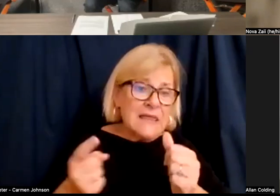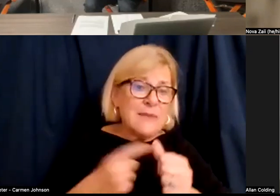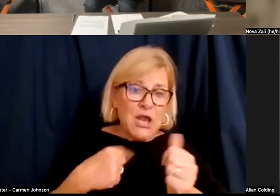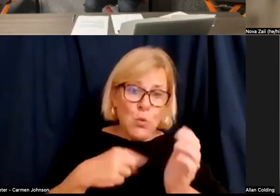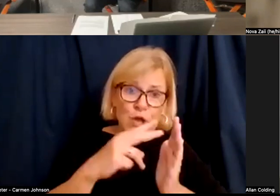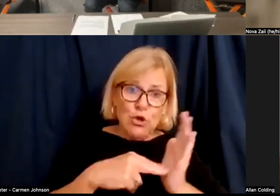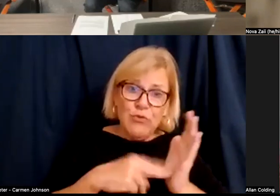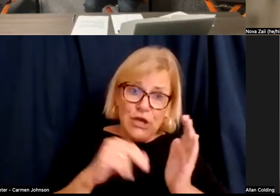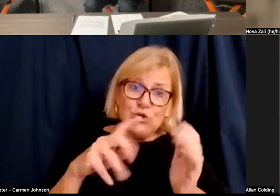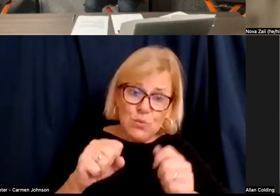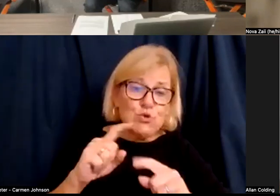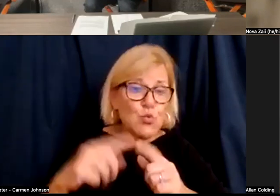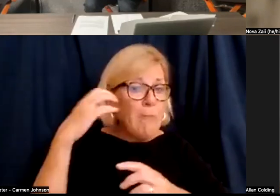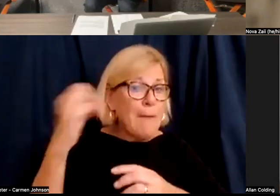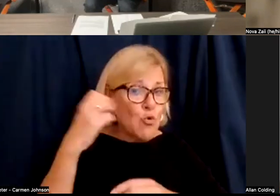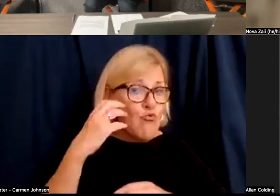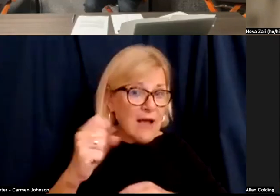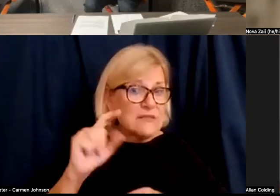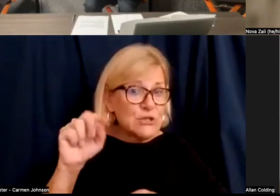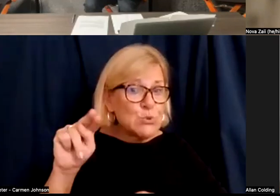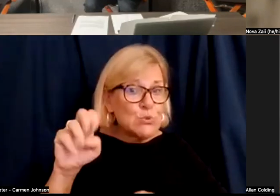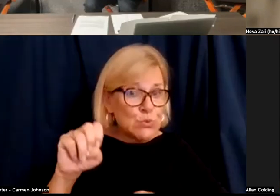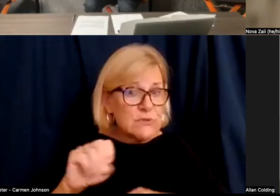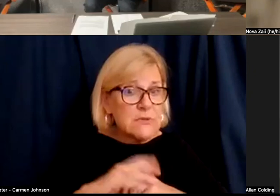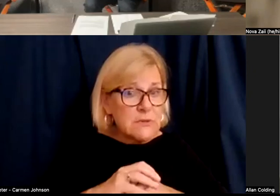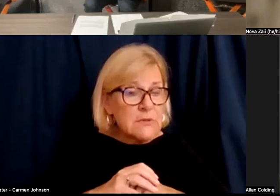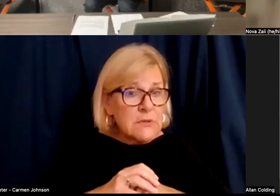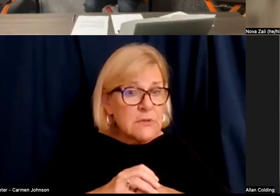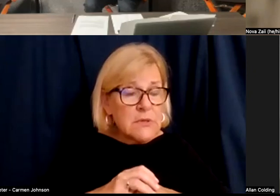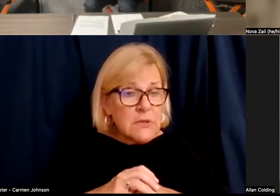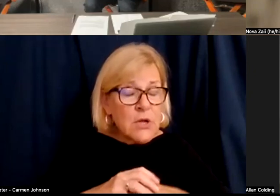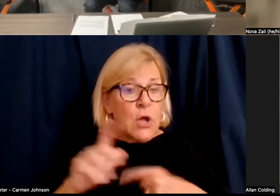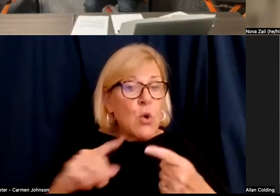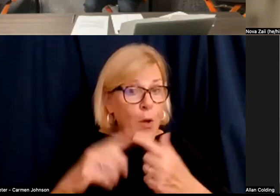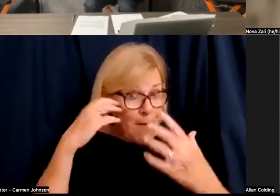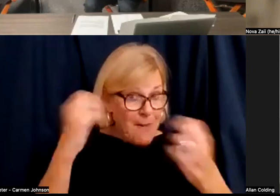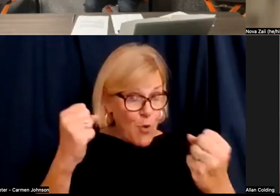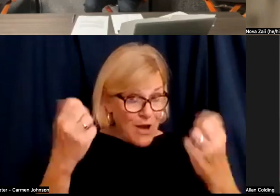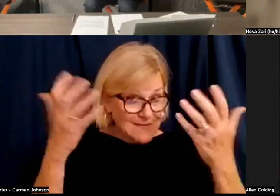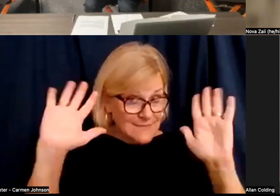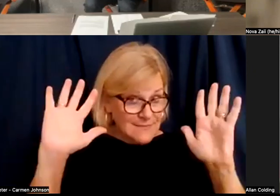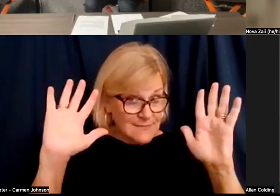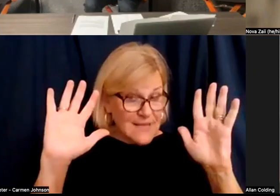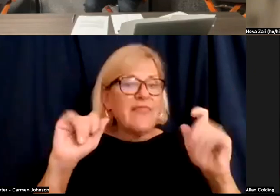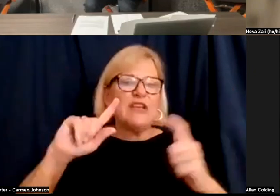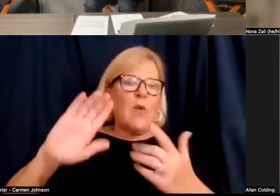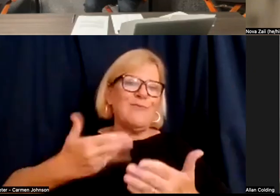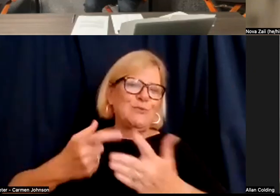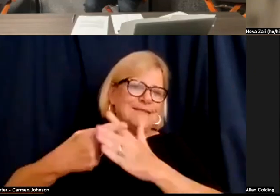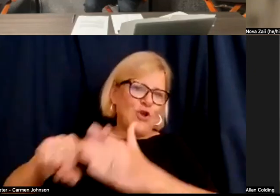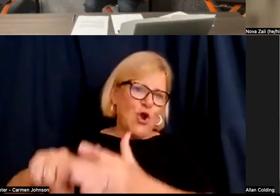notes off paper to memorize the tune, okay? Once you've memorized it, that's when the music